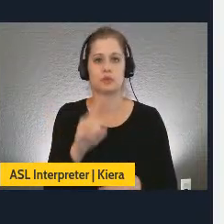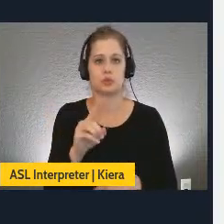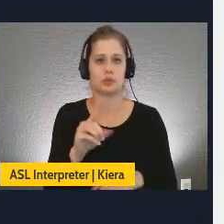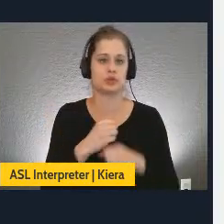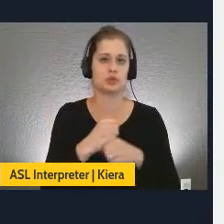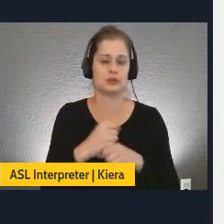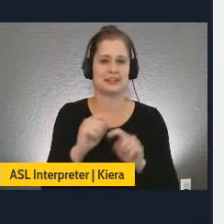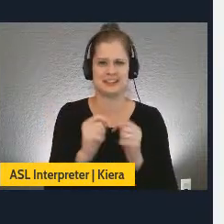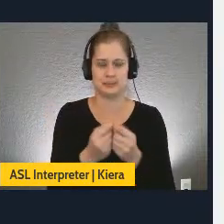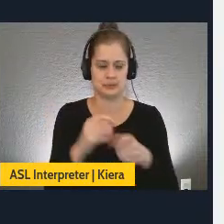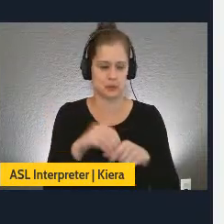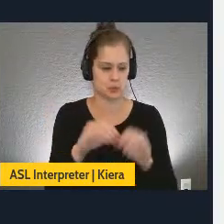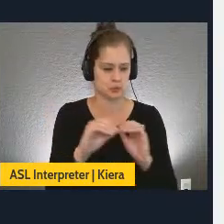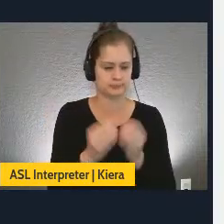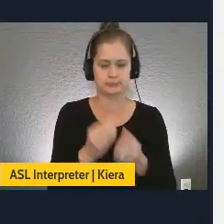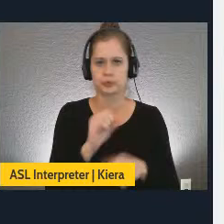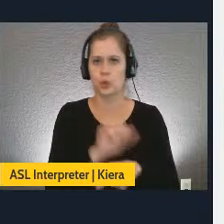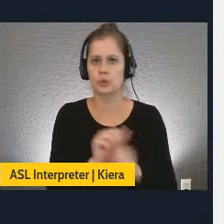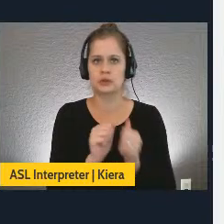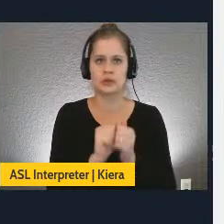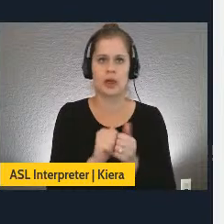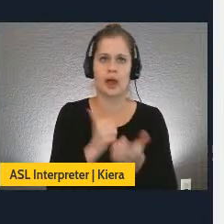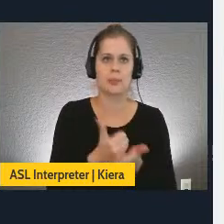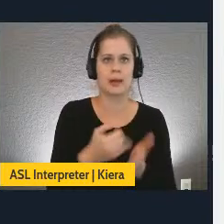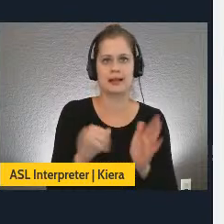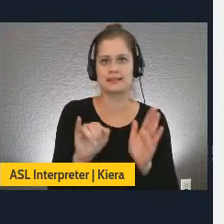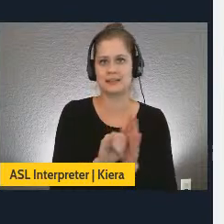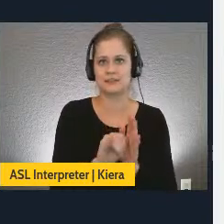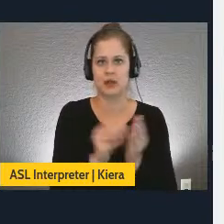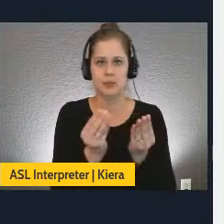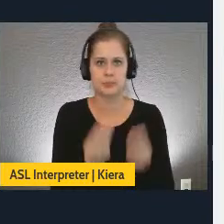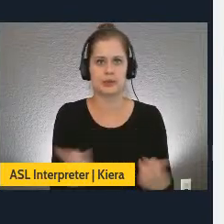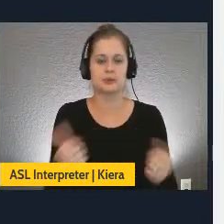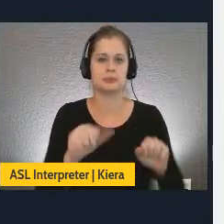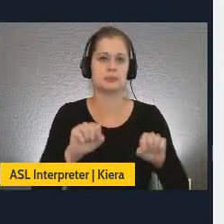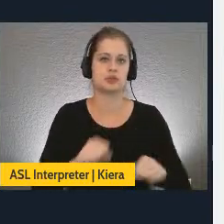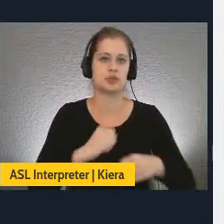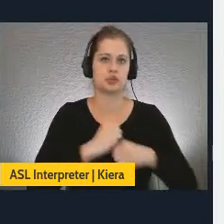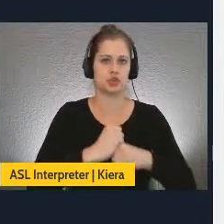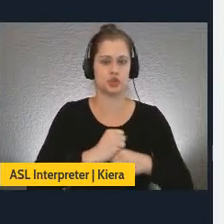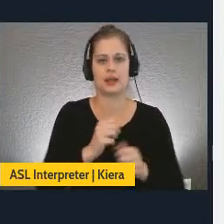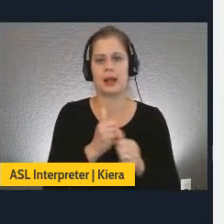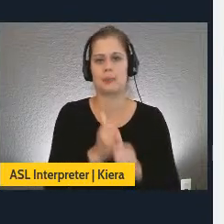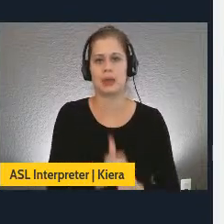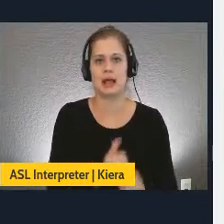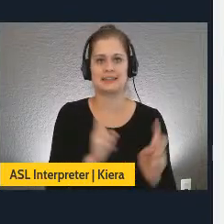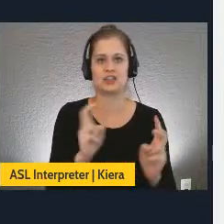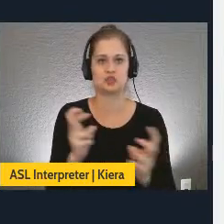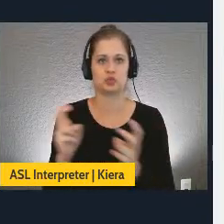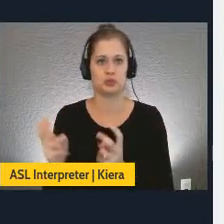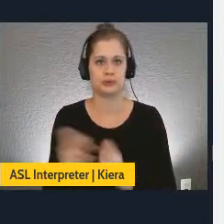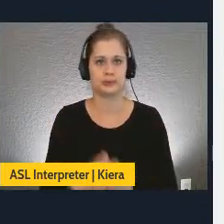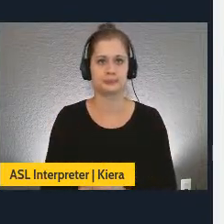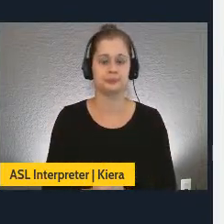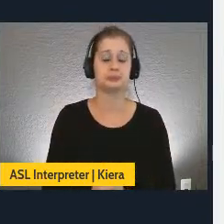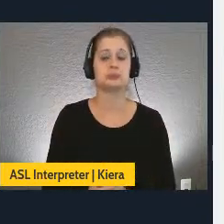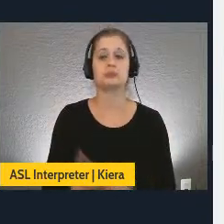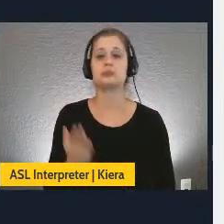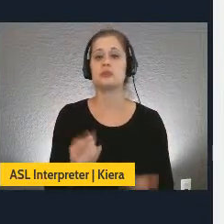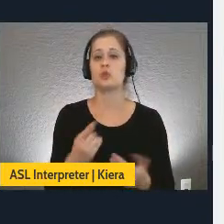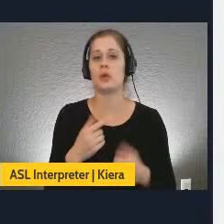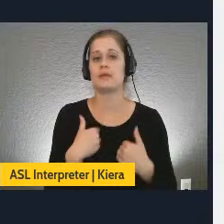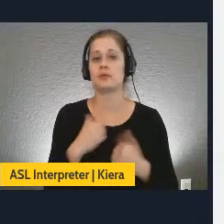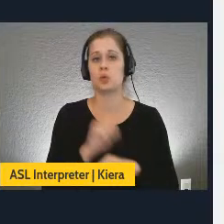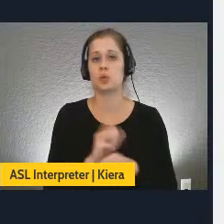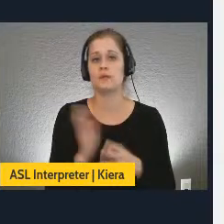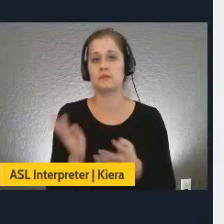work together to help identify and mitigate potential security and compliance issues. Maybe you have a workflow where security can